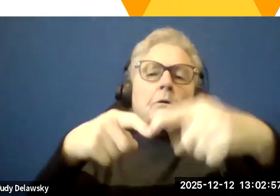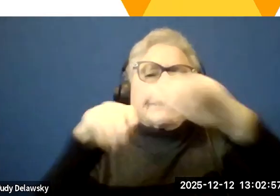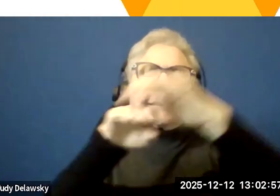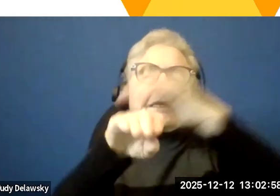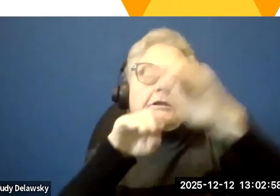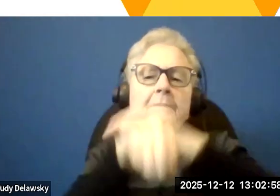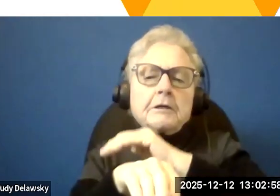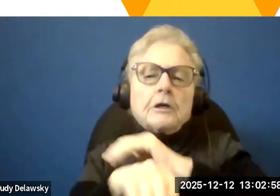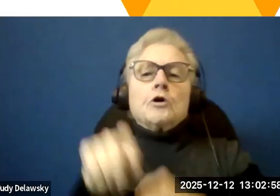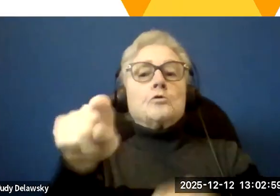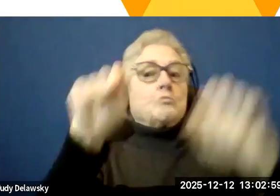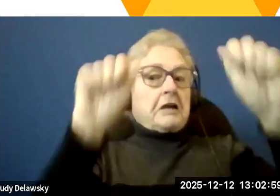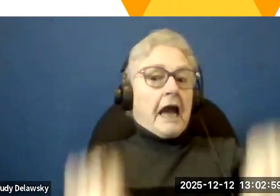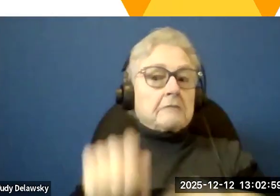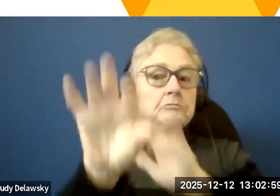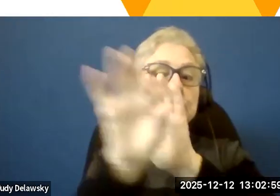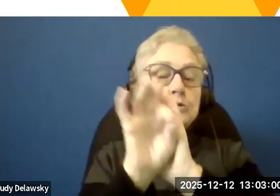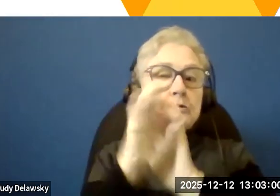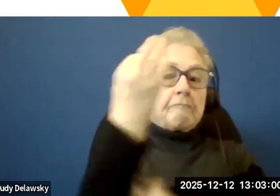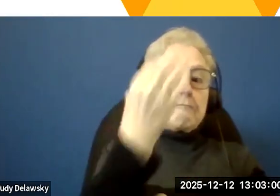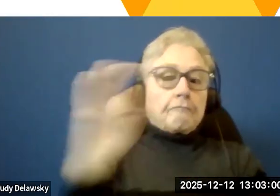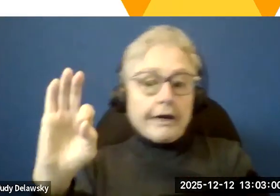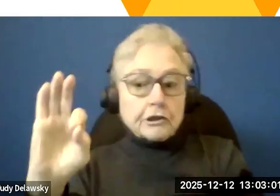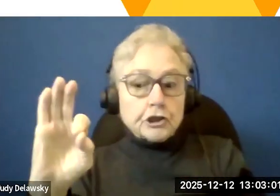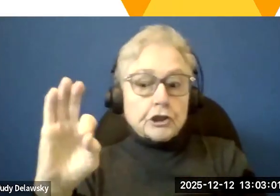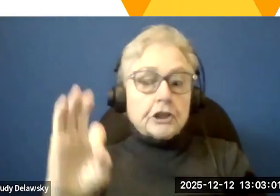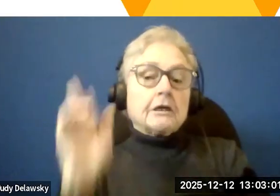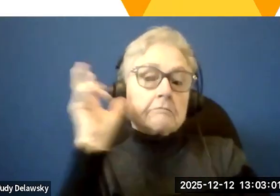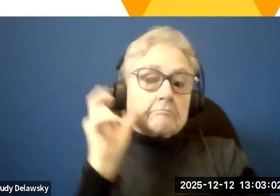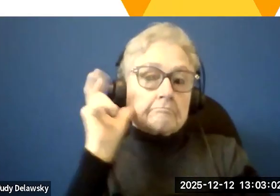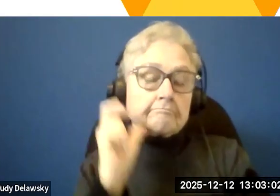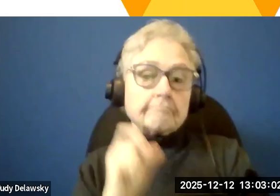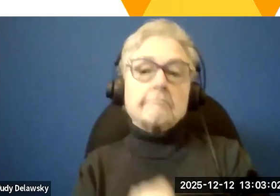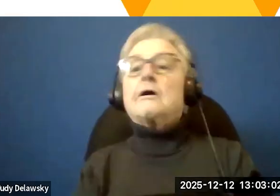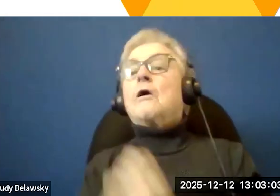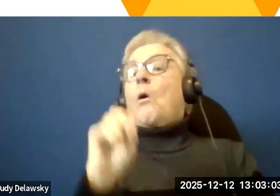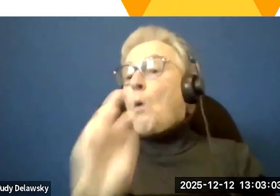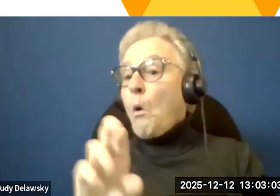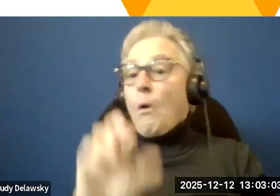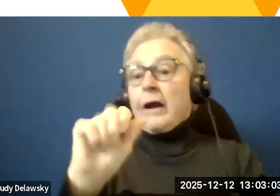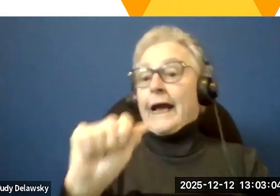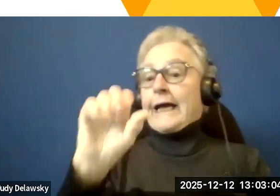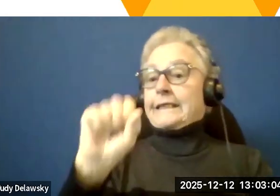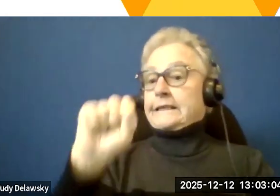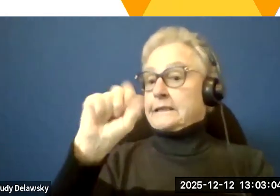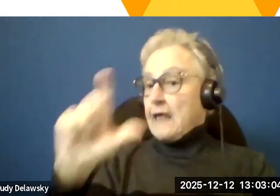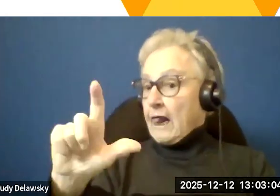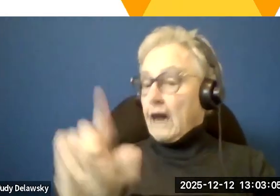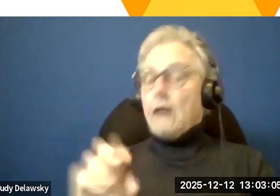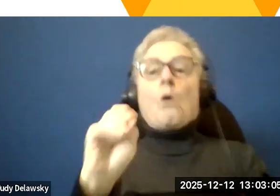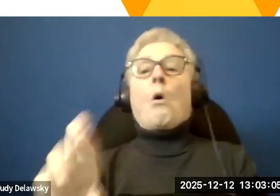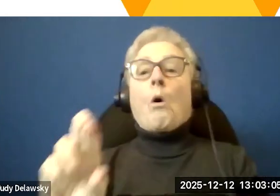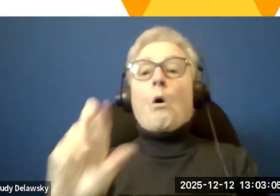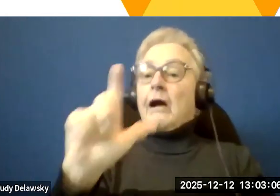you can select French audio. You can also select American Sign Language or Quebec Sign